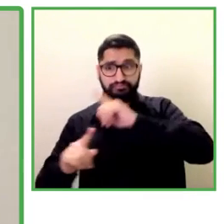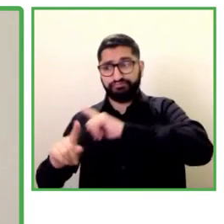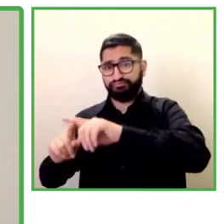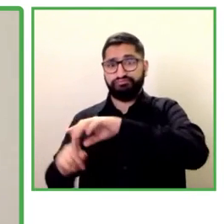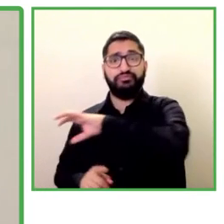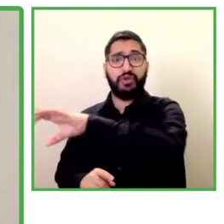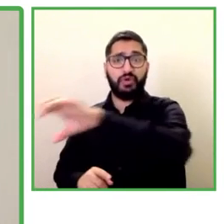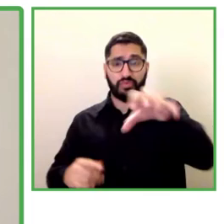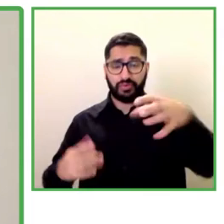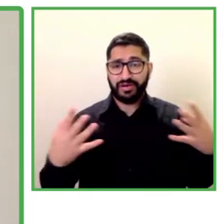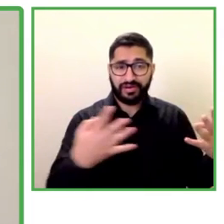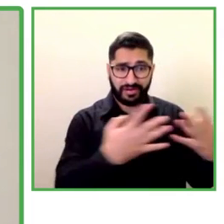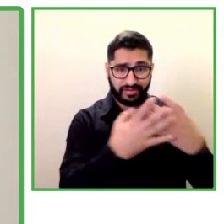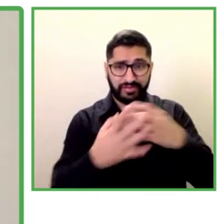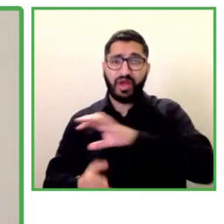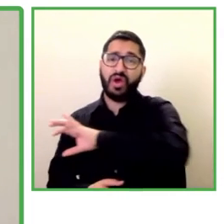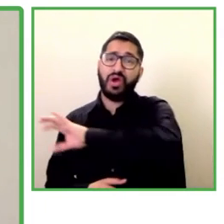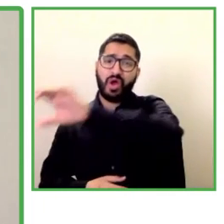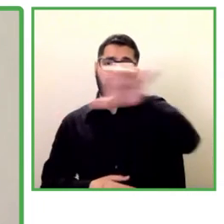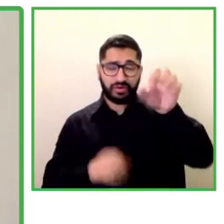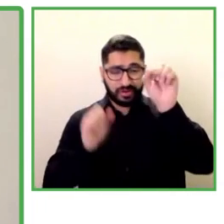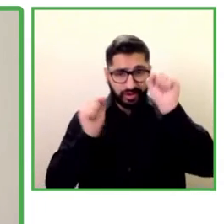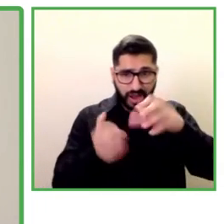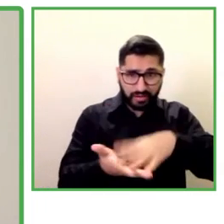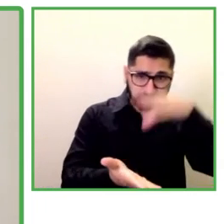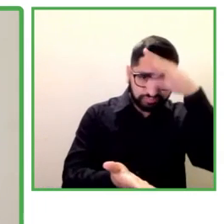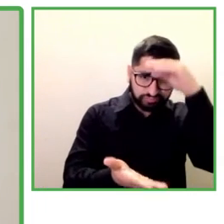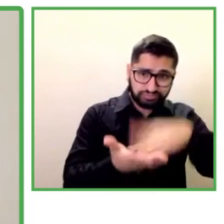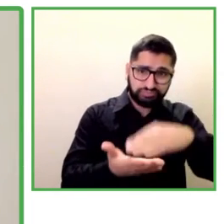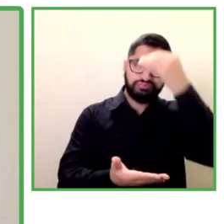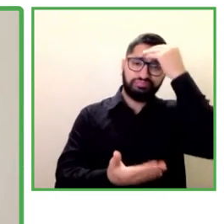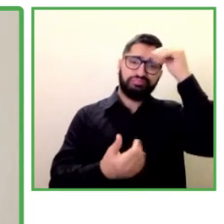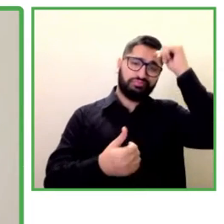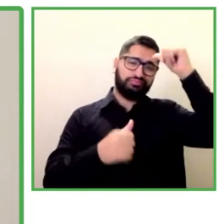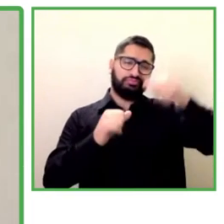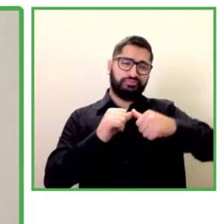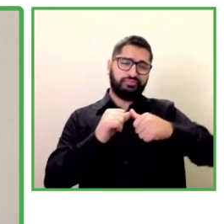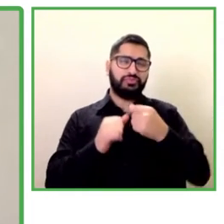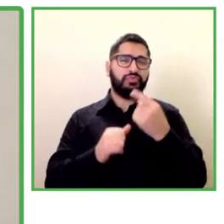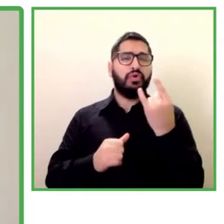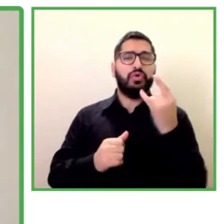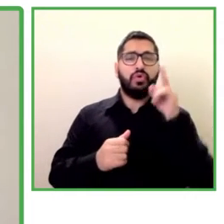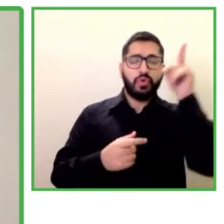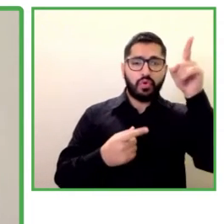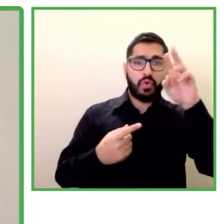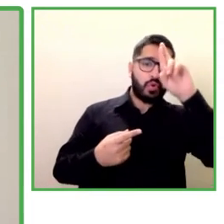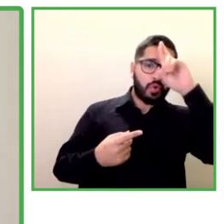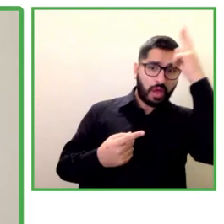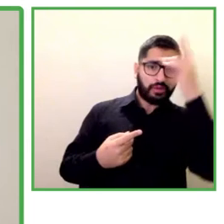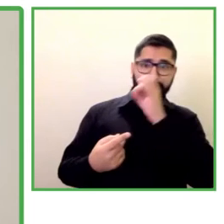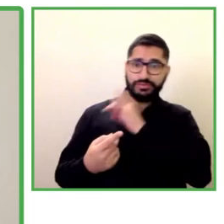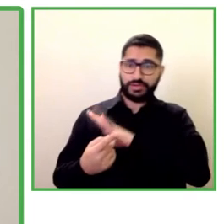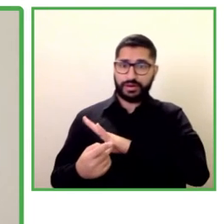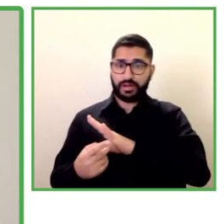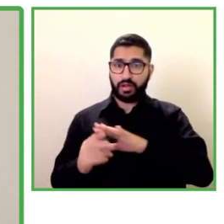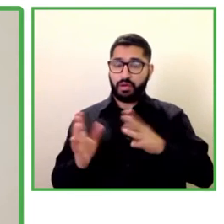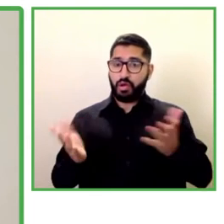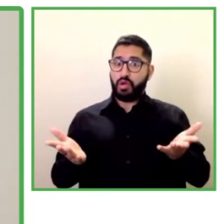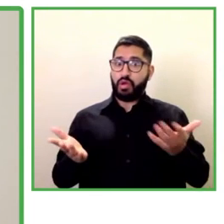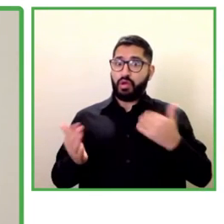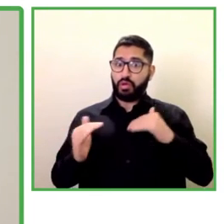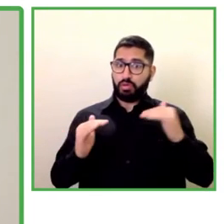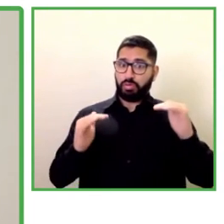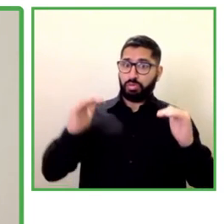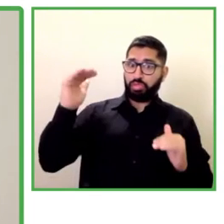other countries. I would also like to talk about Uruguay and Chile, and the truth is that, we want to make the